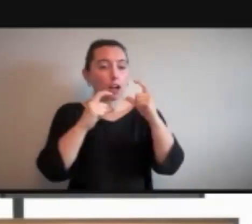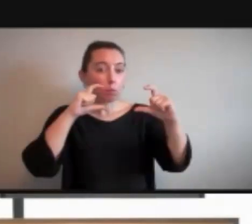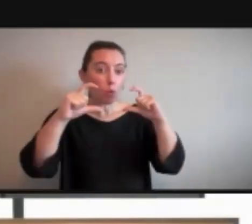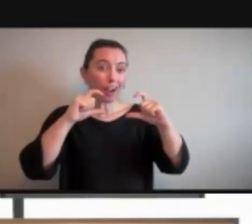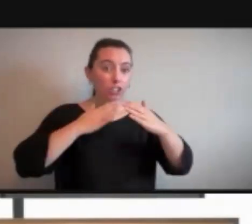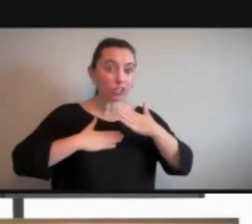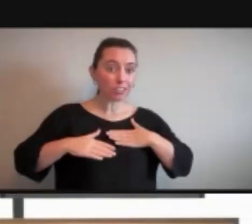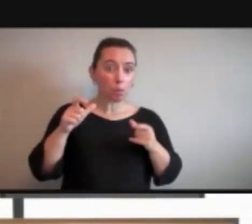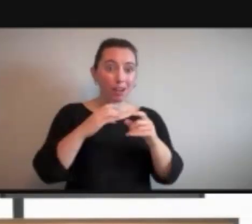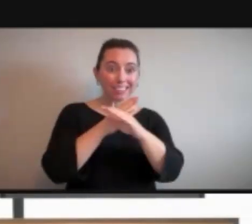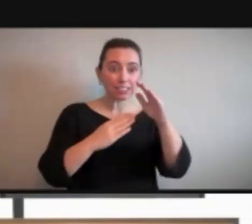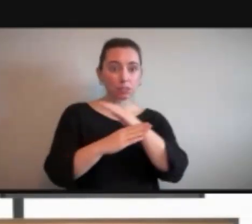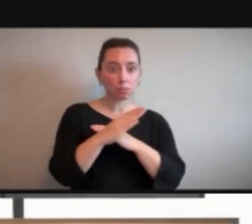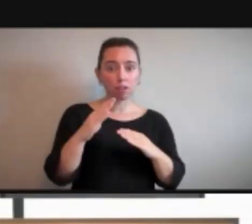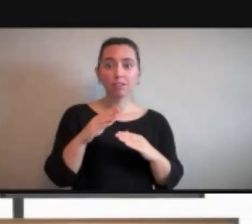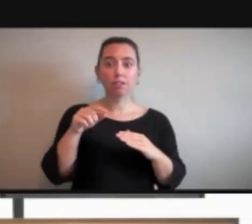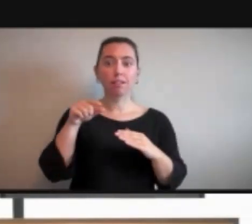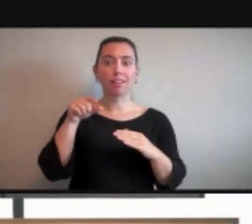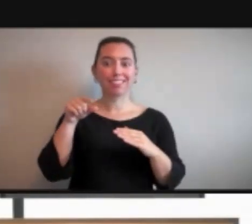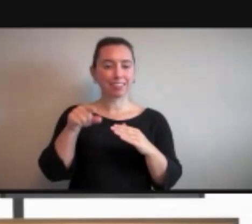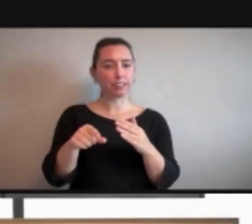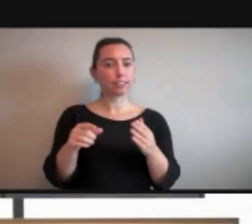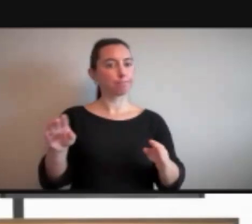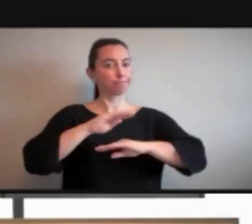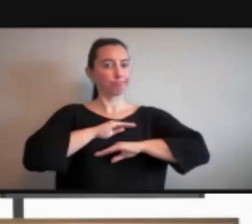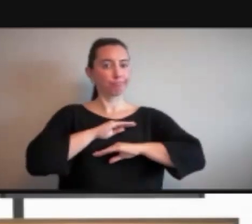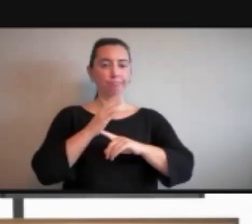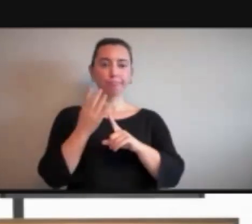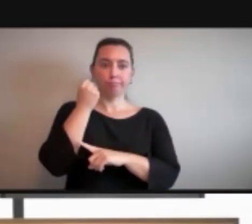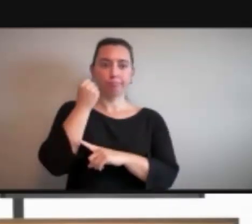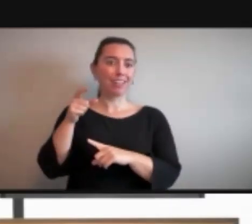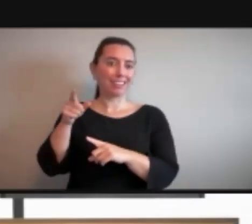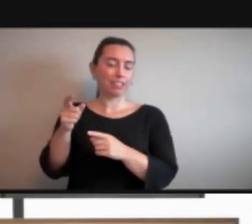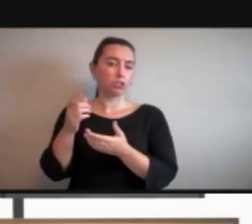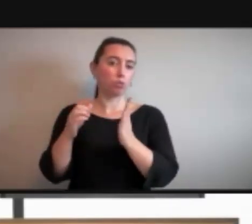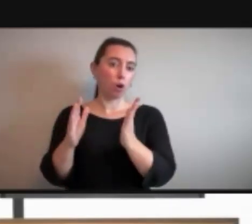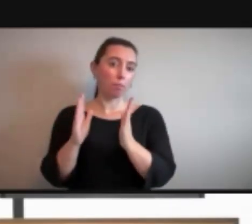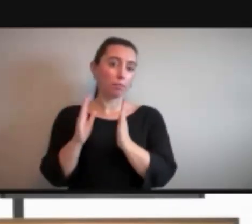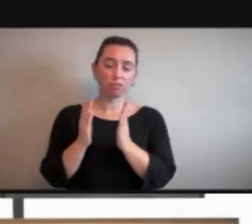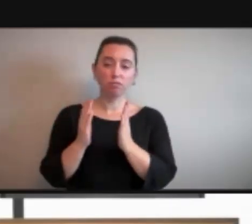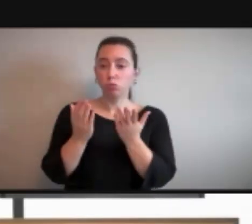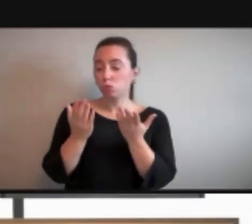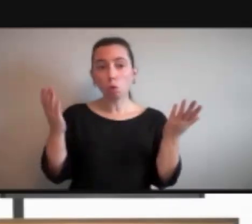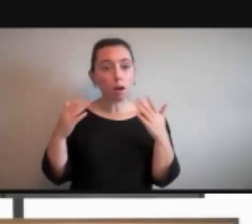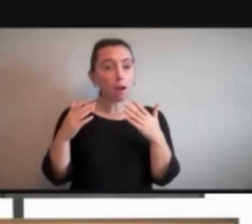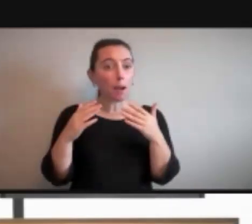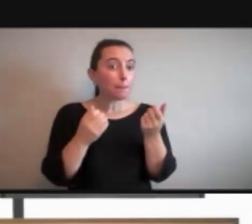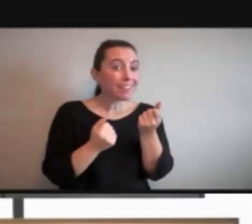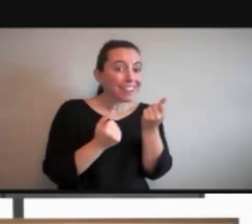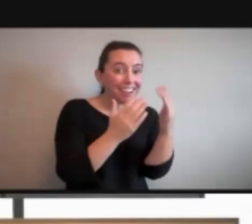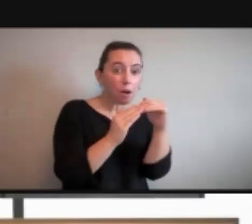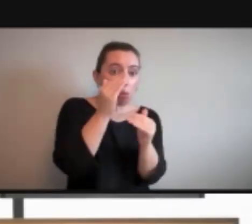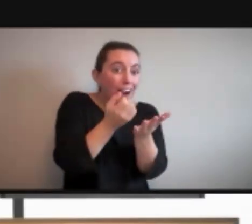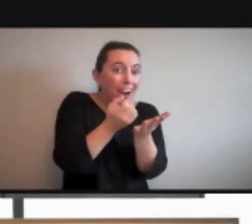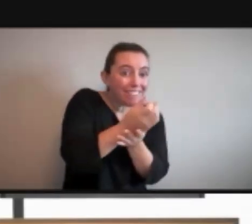disabilities constitutes a pass of this requirement. So suppliers may wish to provide further information about the level of support